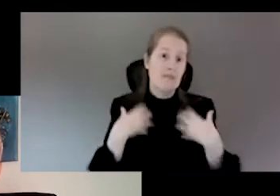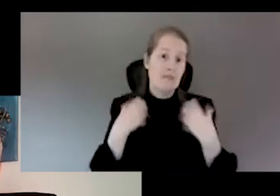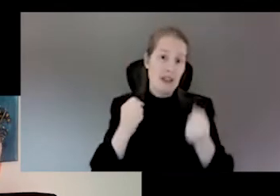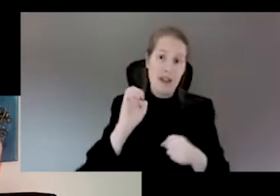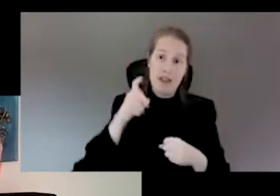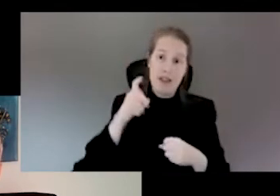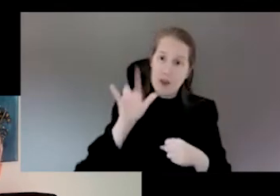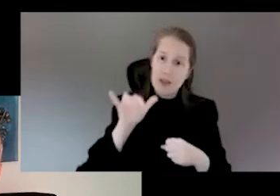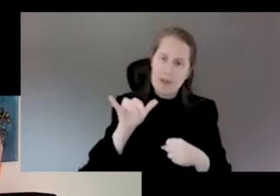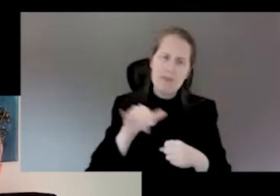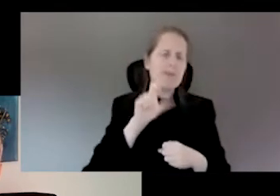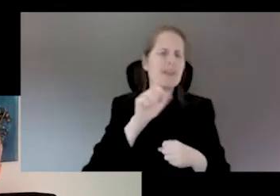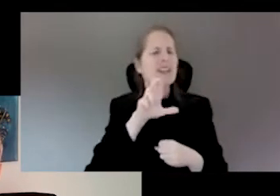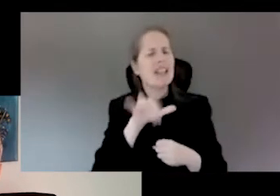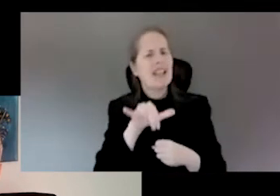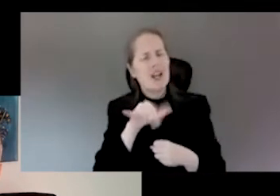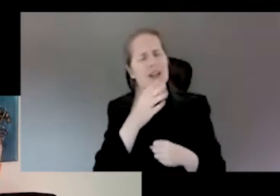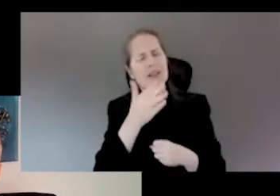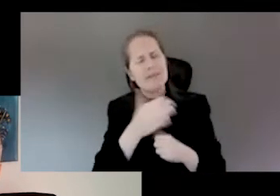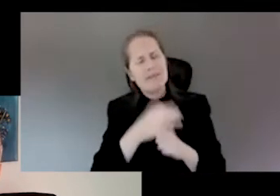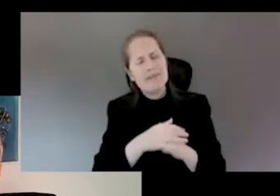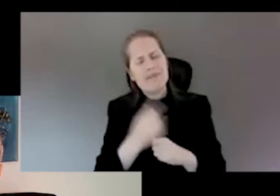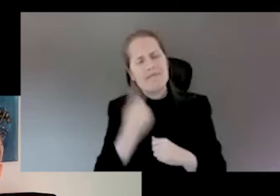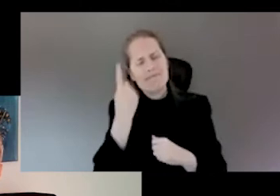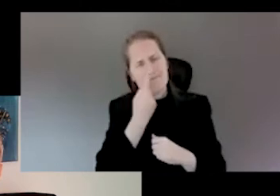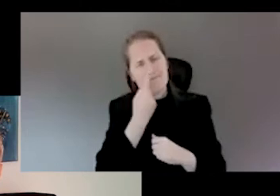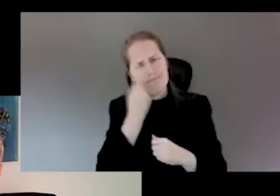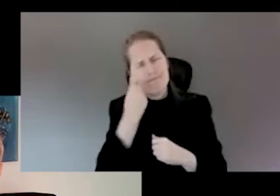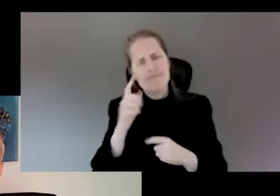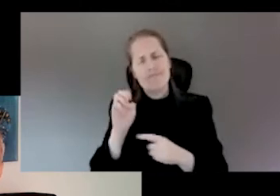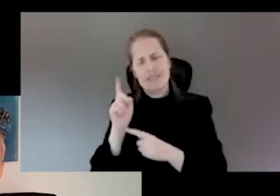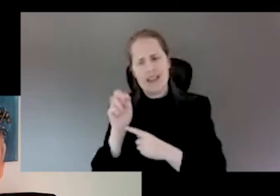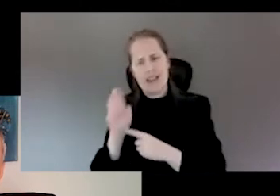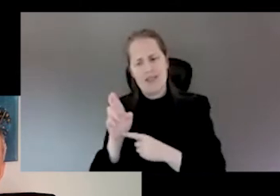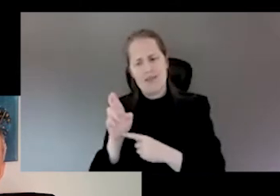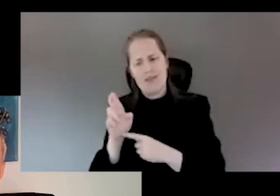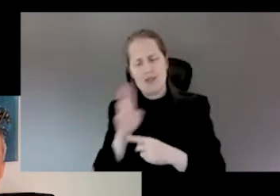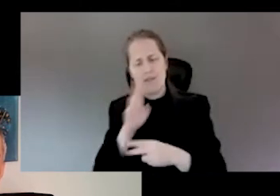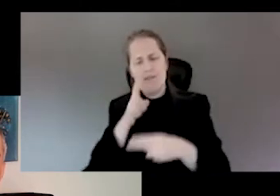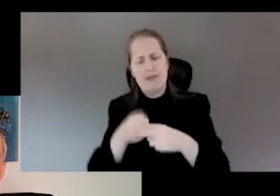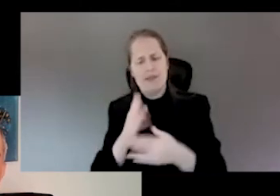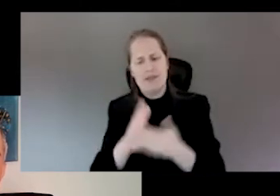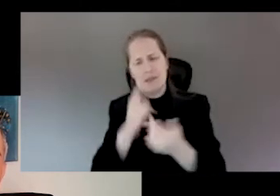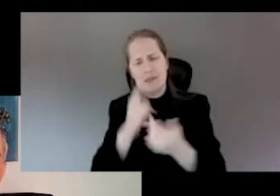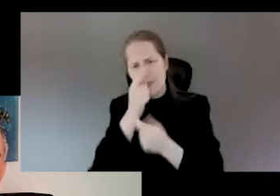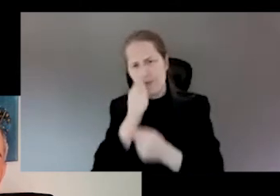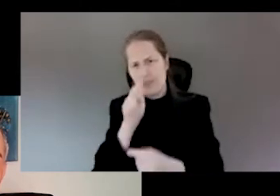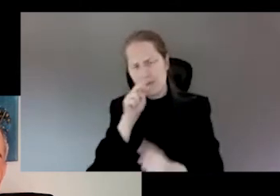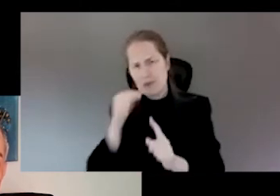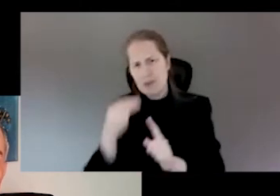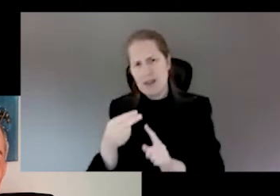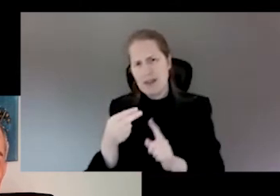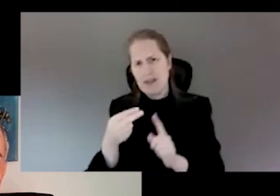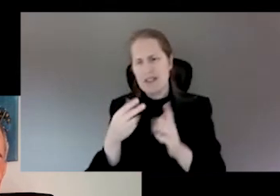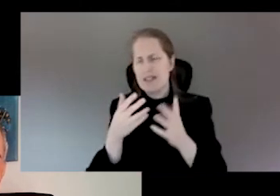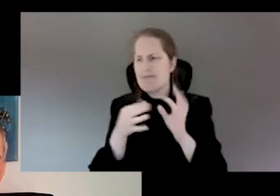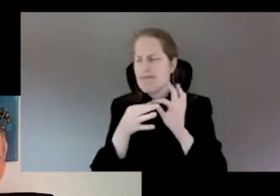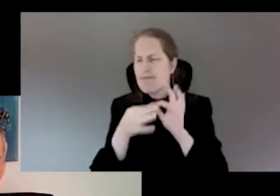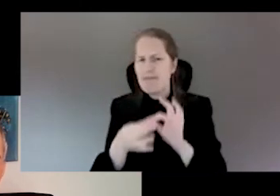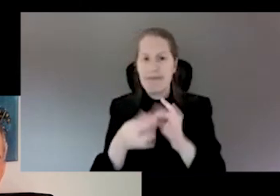Larry, I'd be curious. Elver really raised some interesting perspectives about, how even